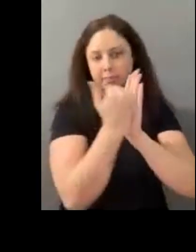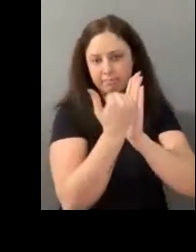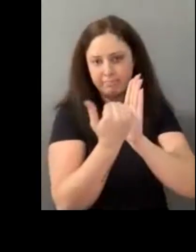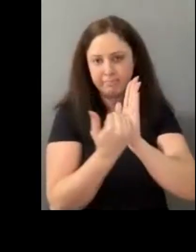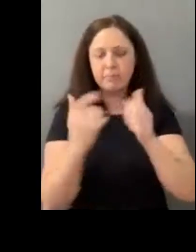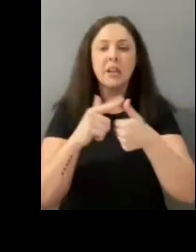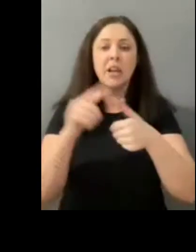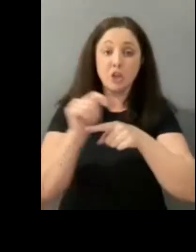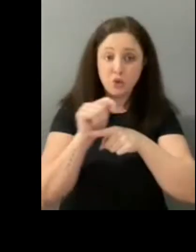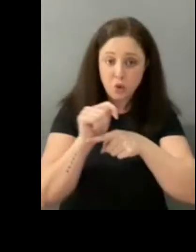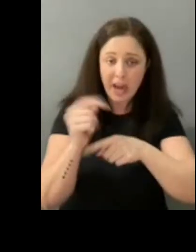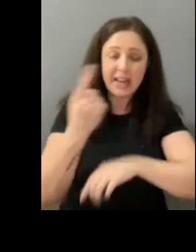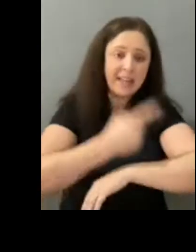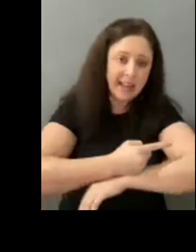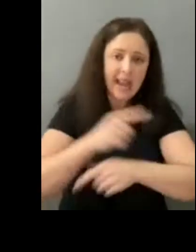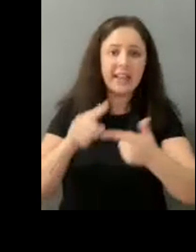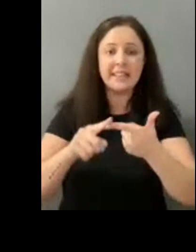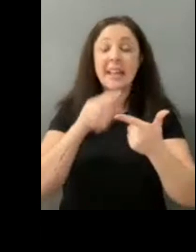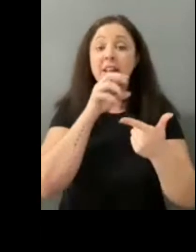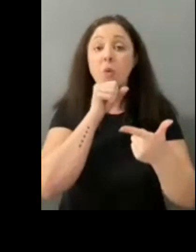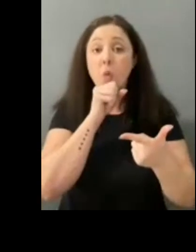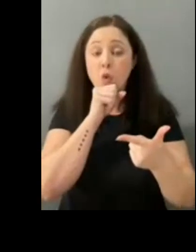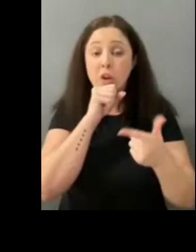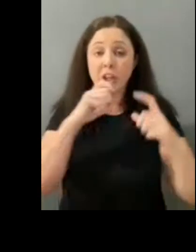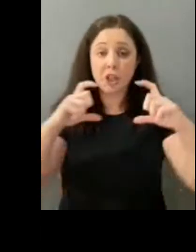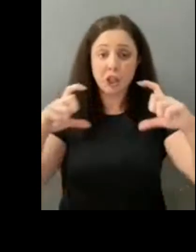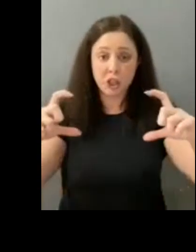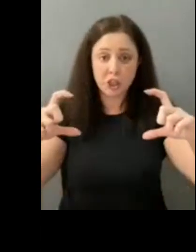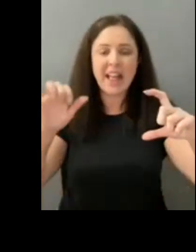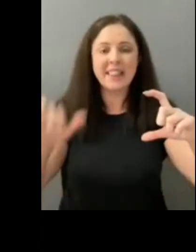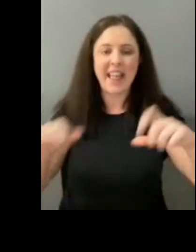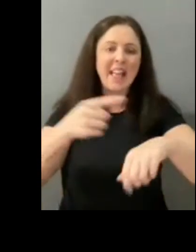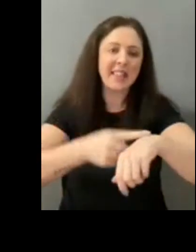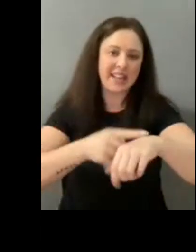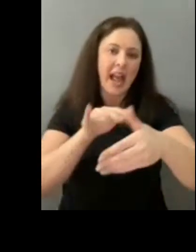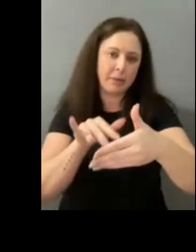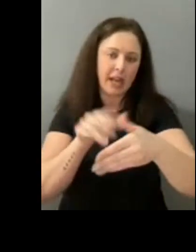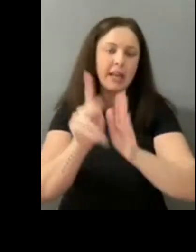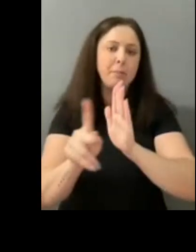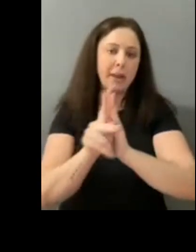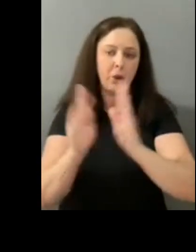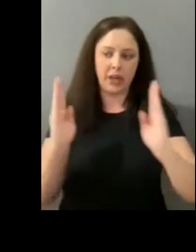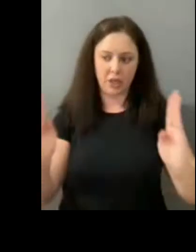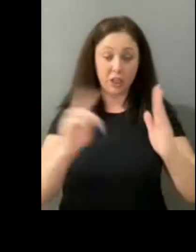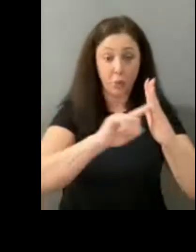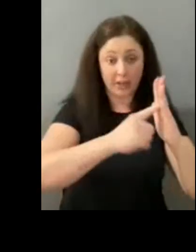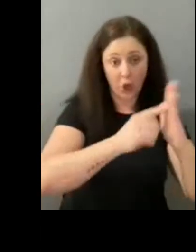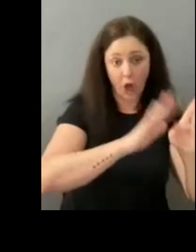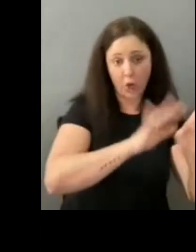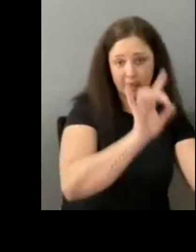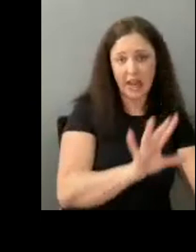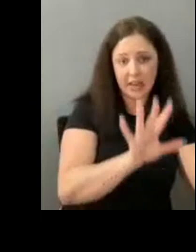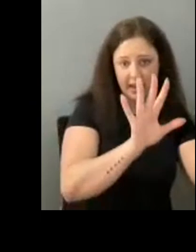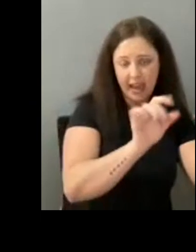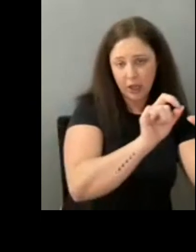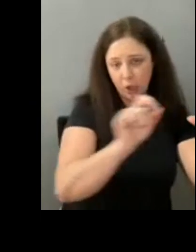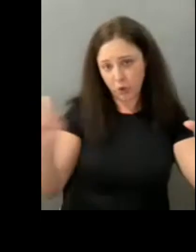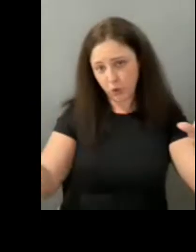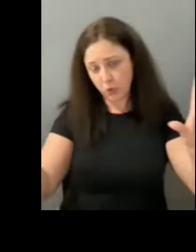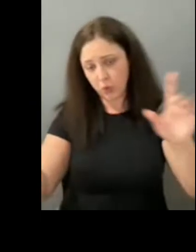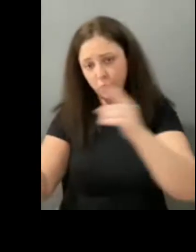training dates, and then what you see highlighted in orange, that is actually the time study period. So the time study begins on Sunday, and then it ends